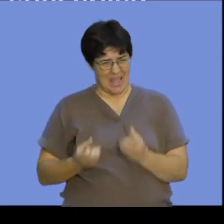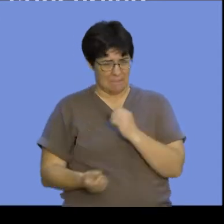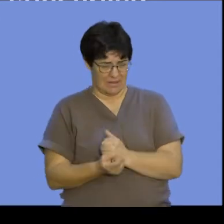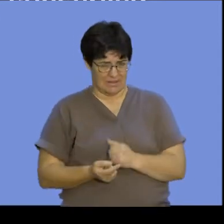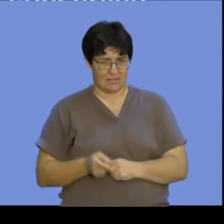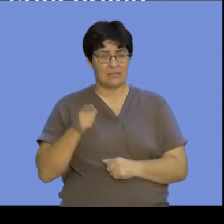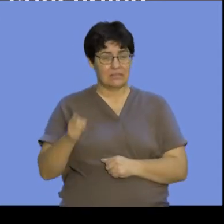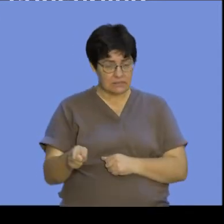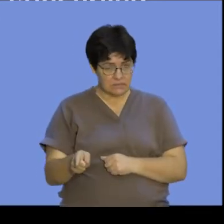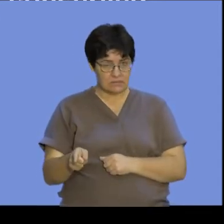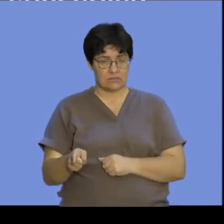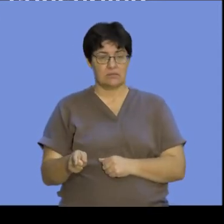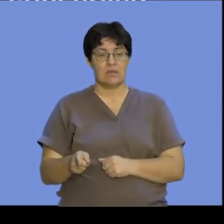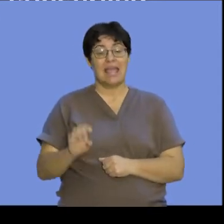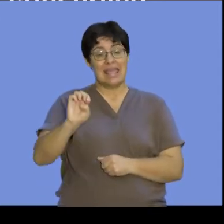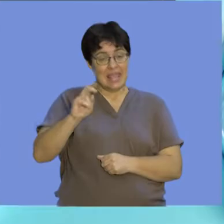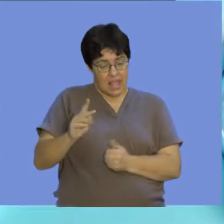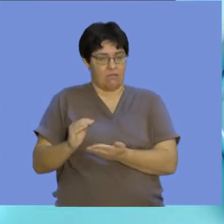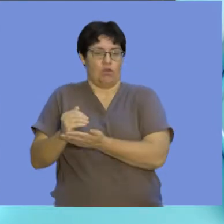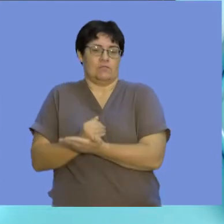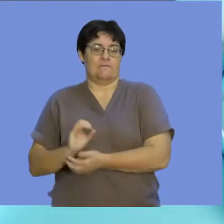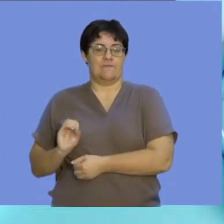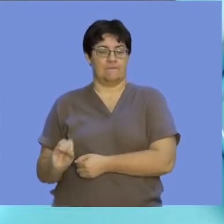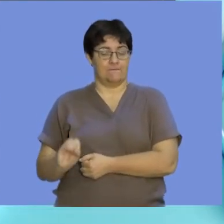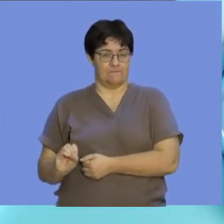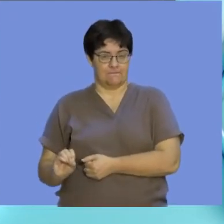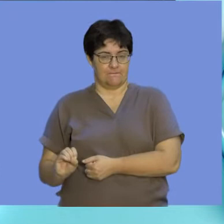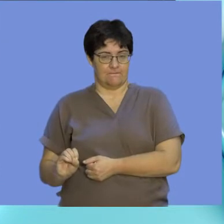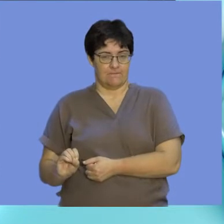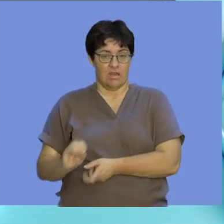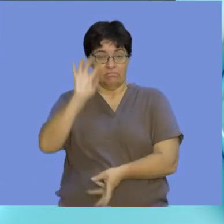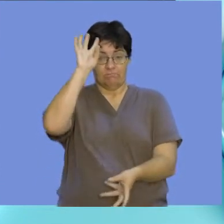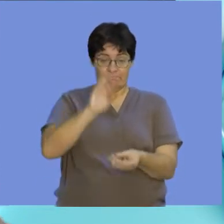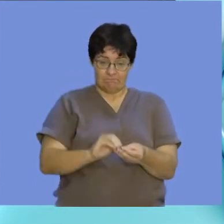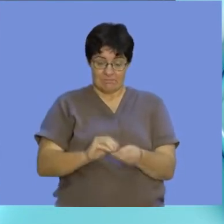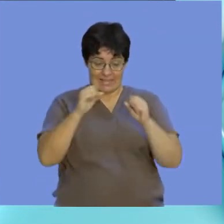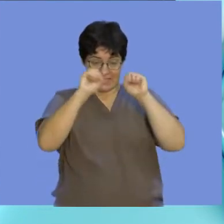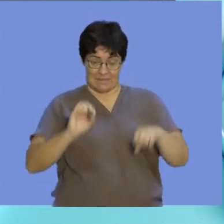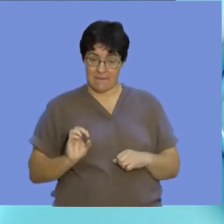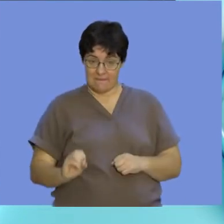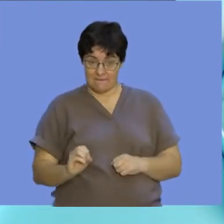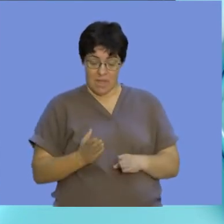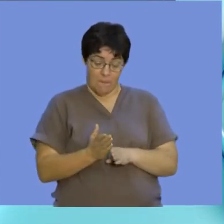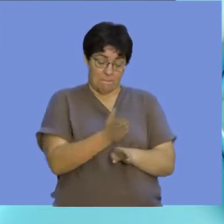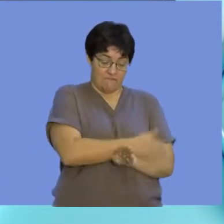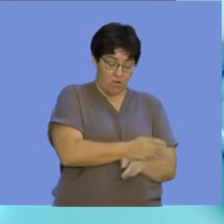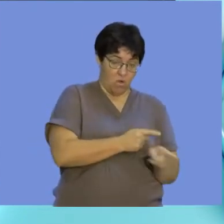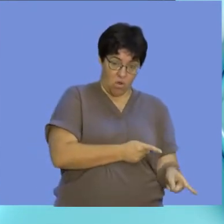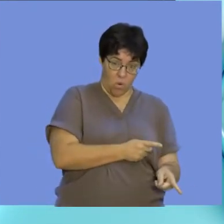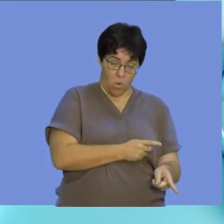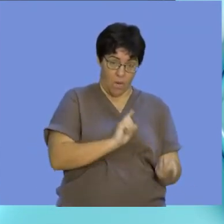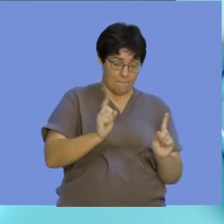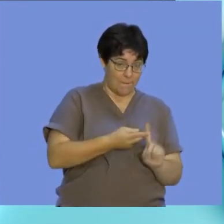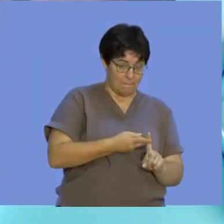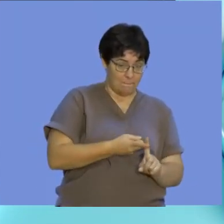is conserved. So the total energy the system has before the objects collide